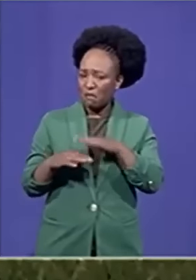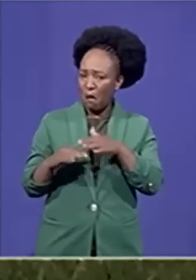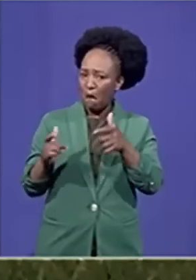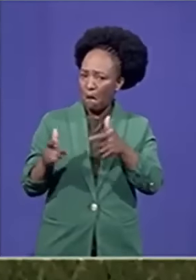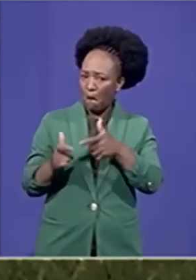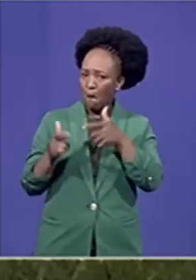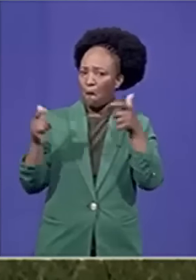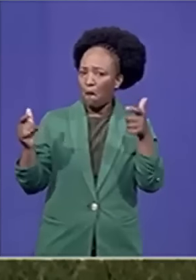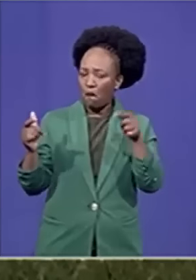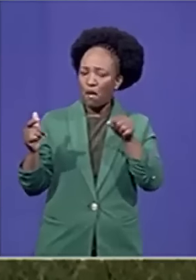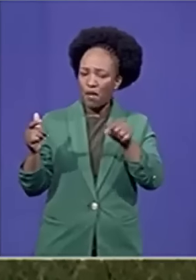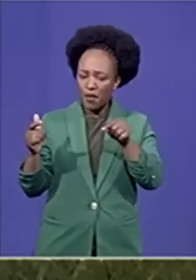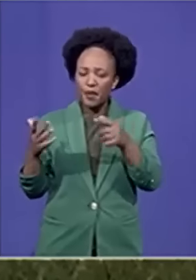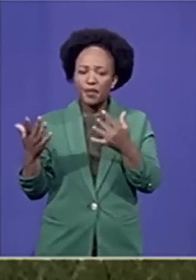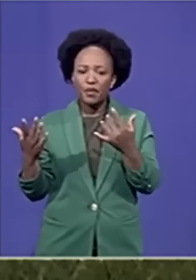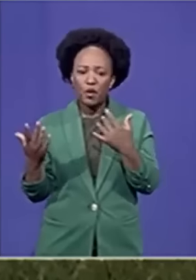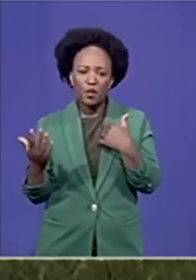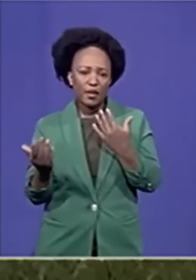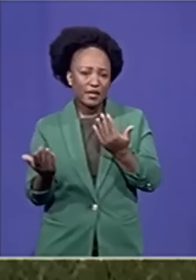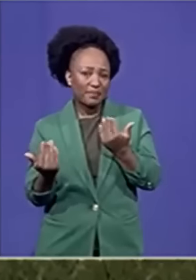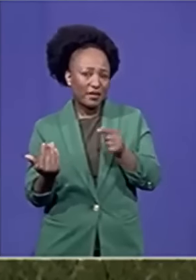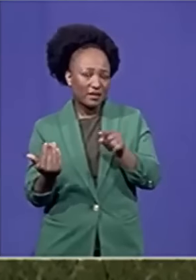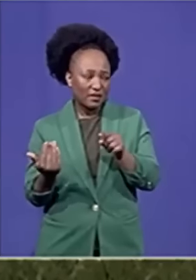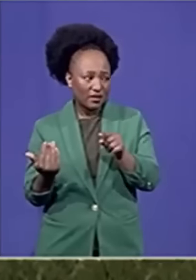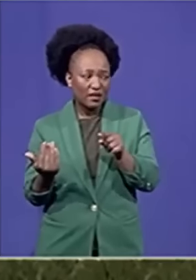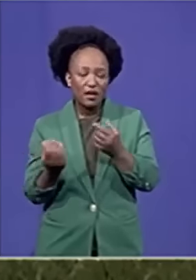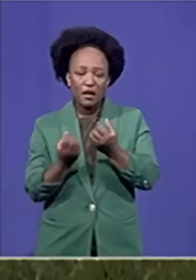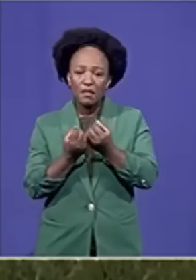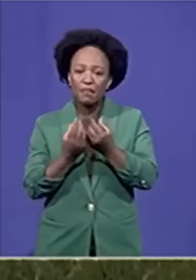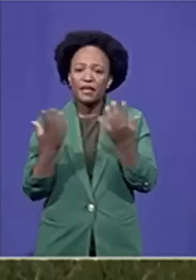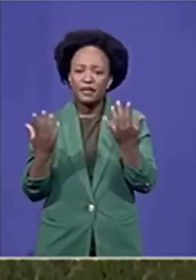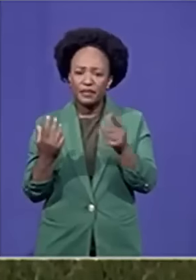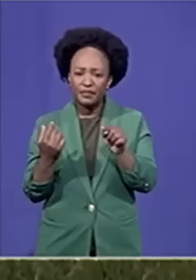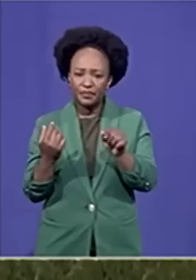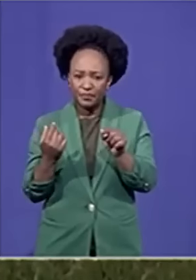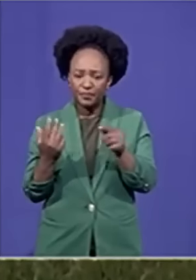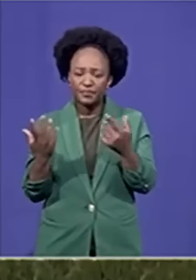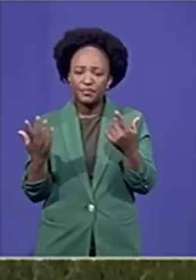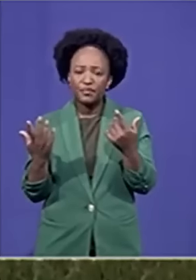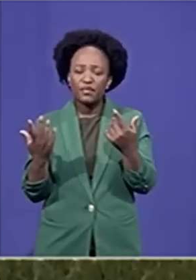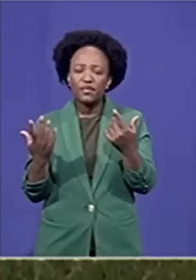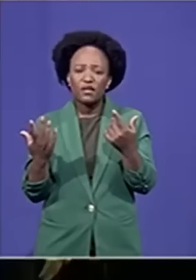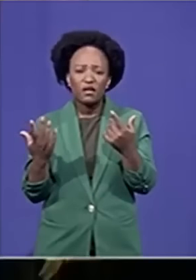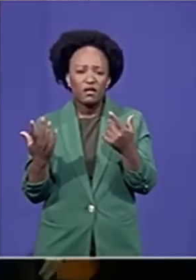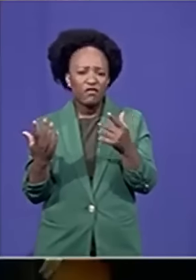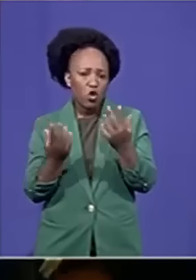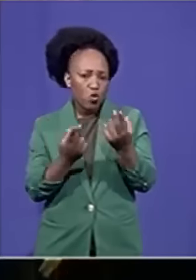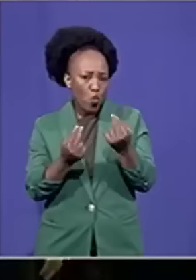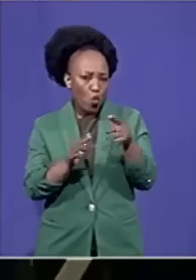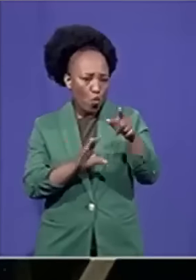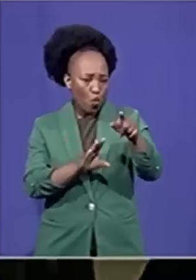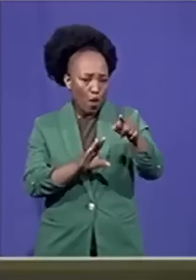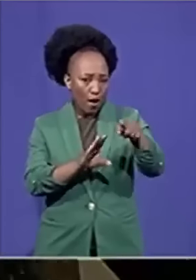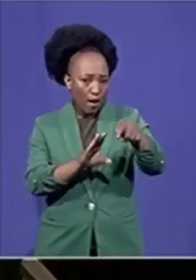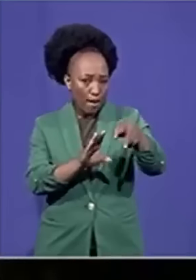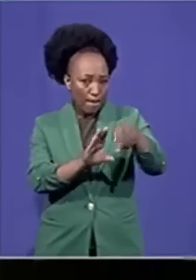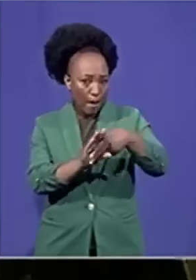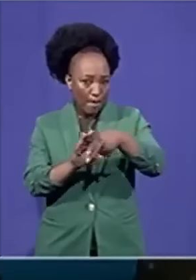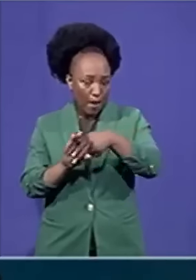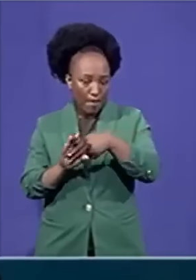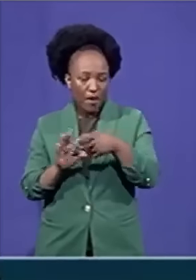to, we expected a lot of new young trees coming into production. Paka ya go roba dijalo